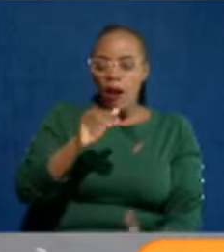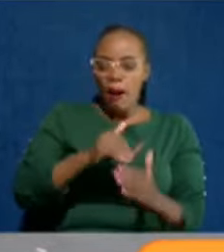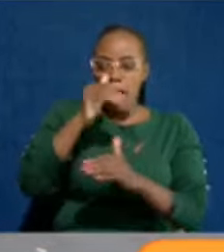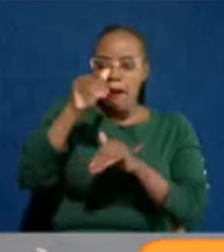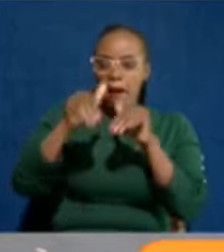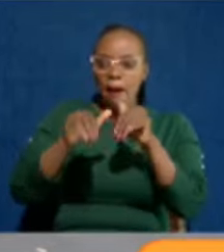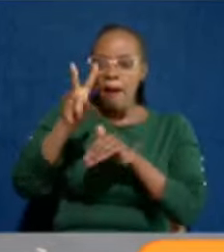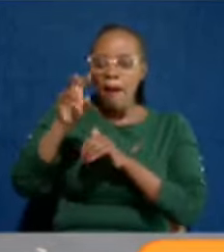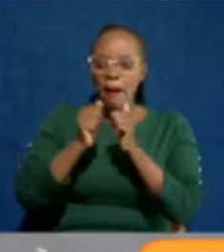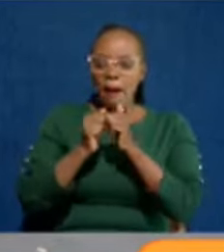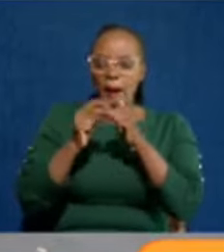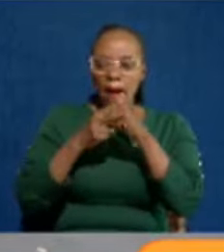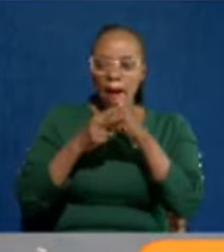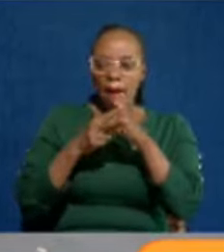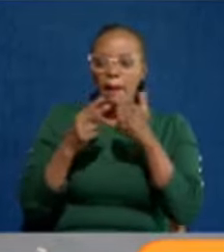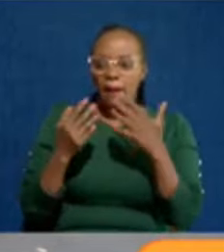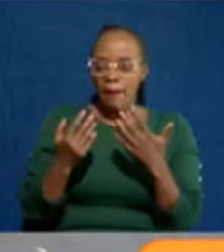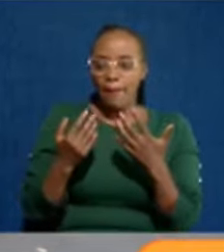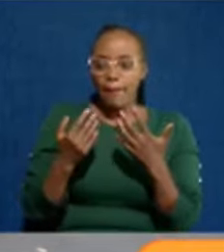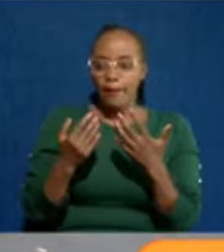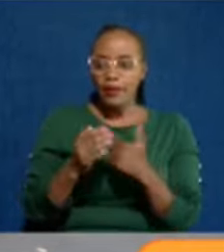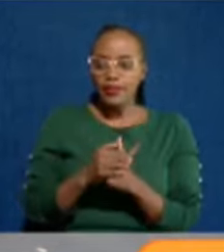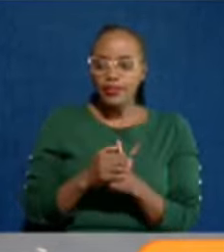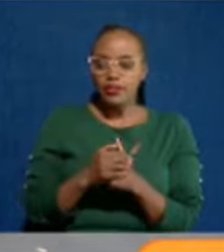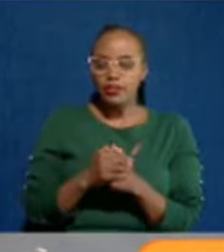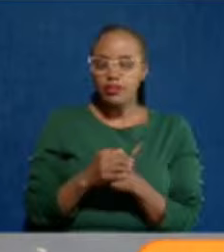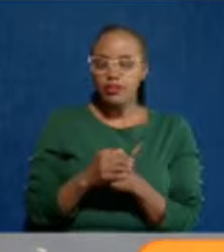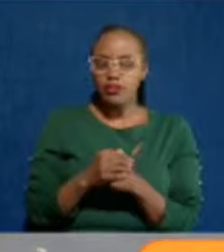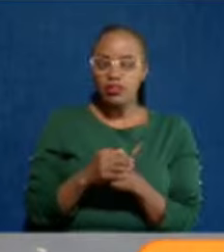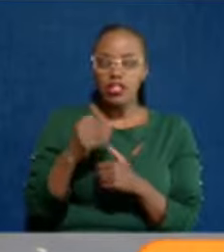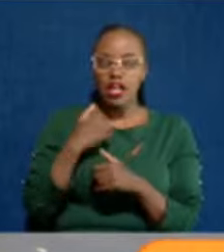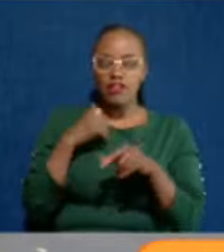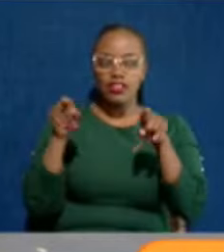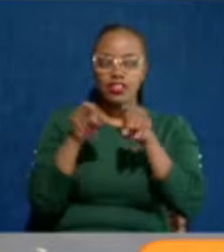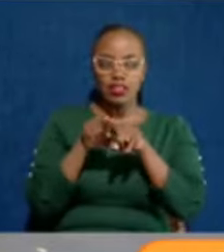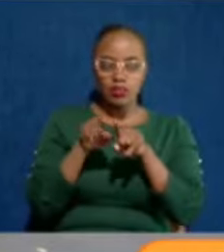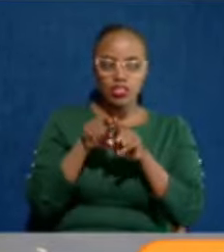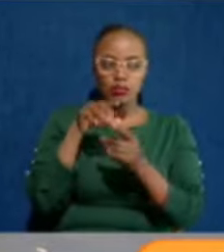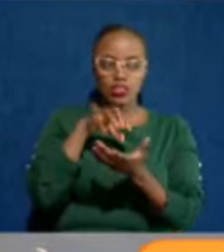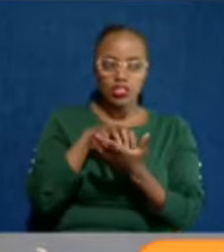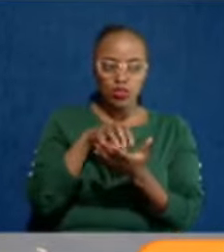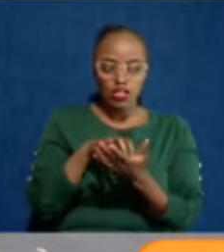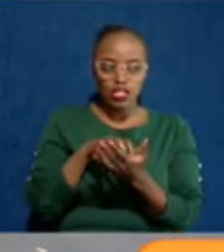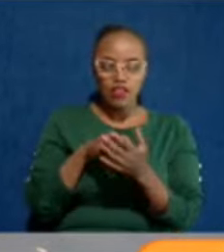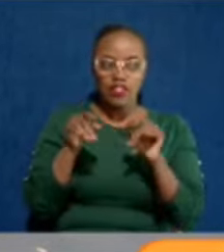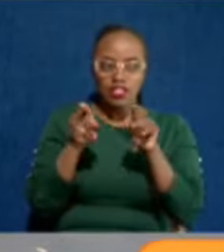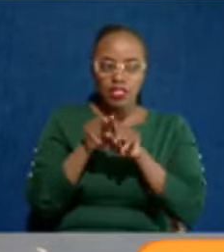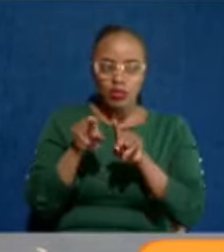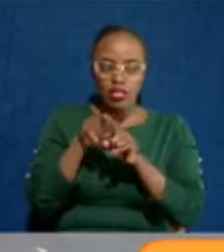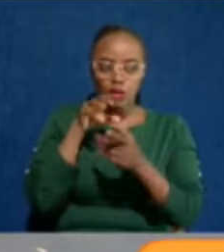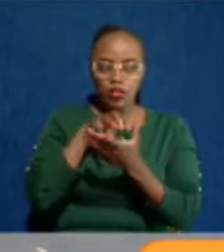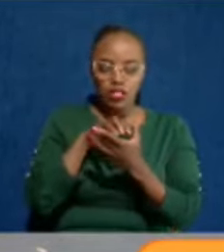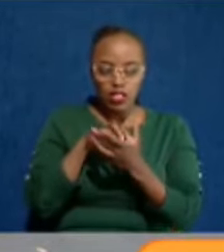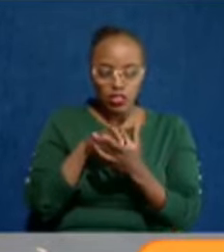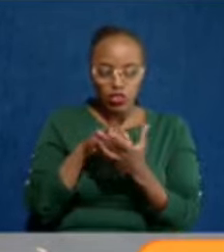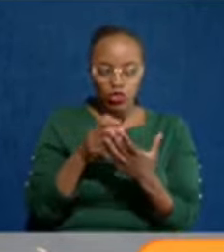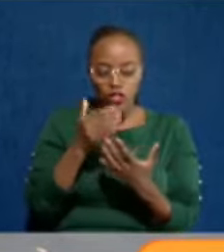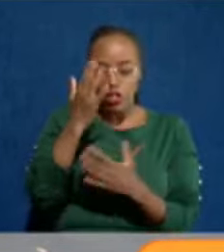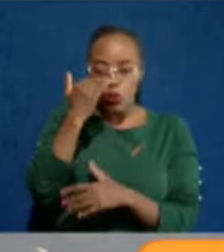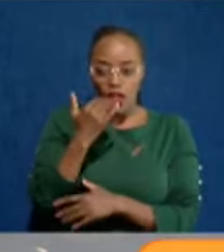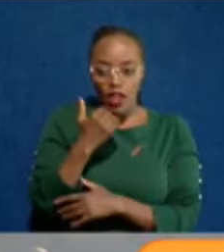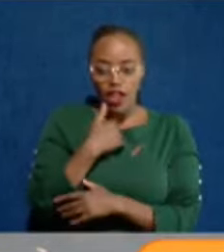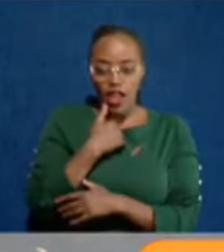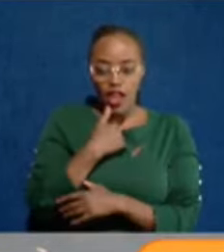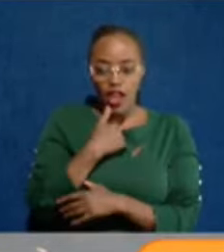in 2017, there was a similar siege, very, very similar in manner, because there